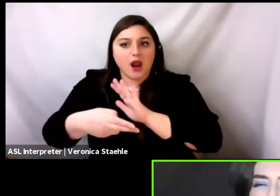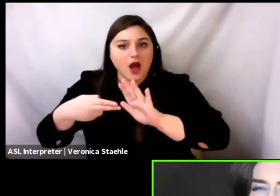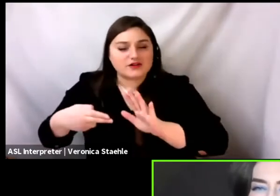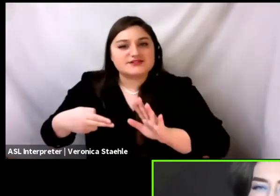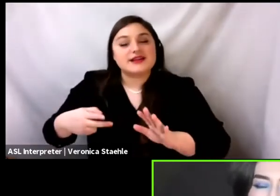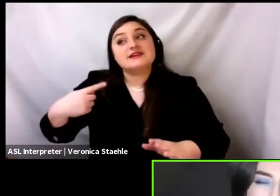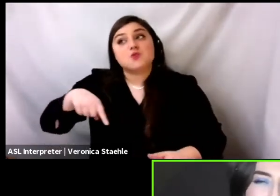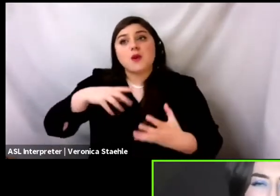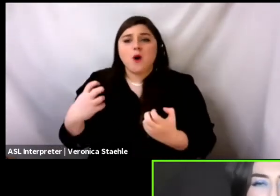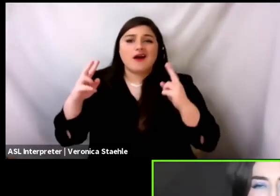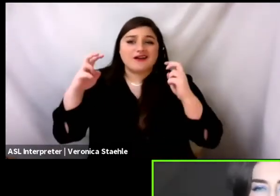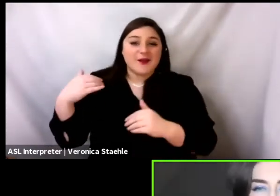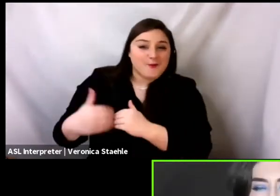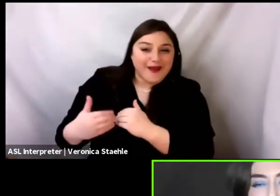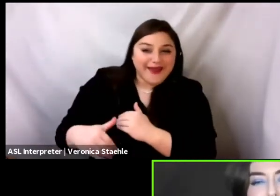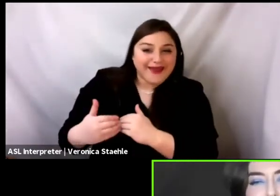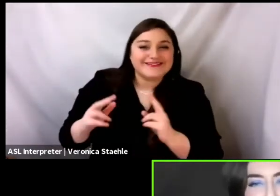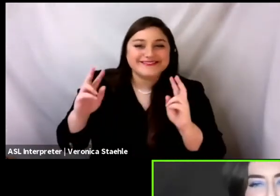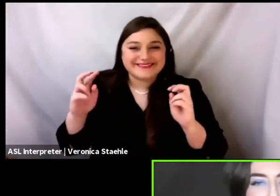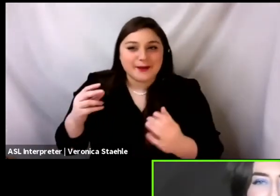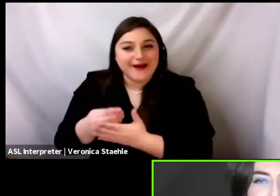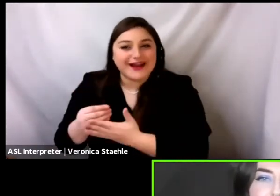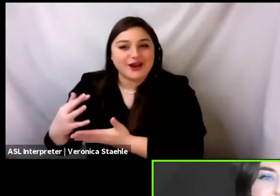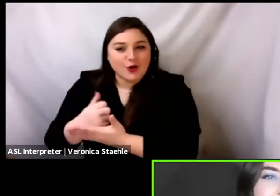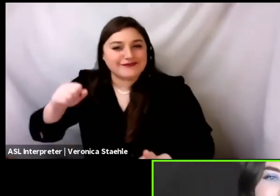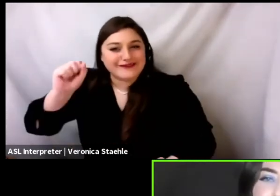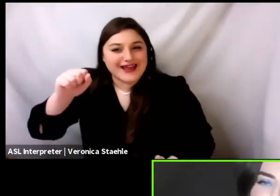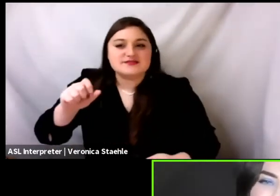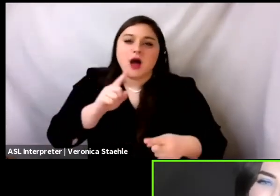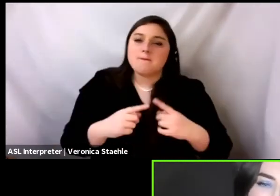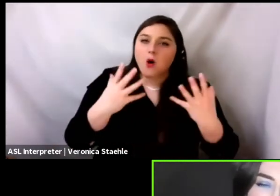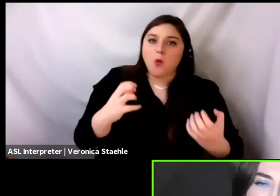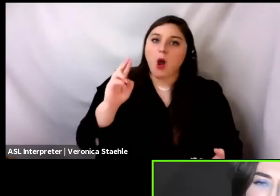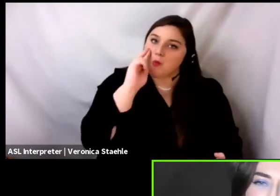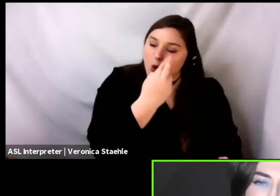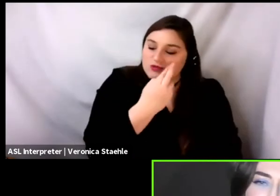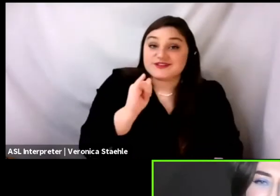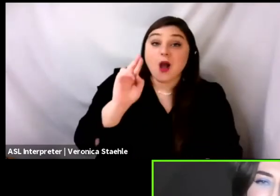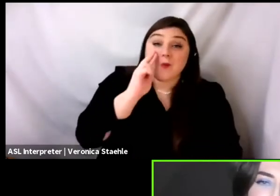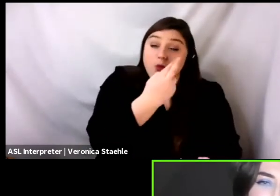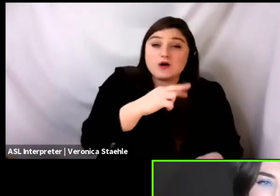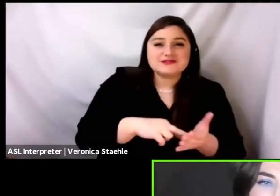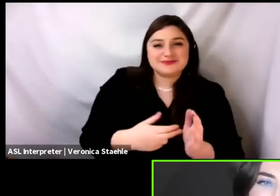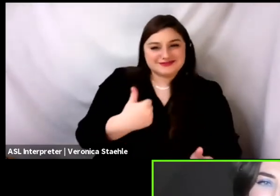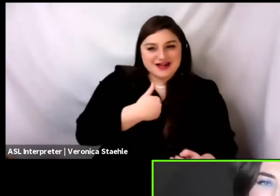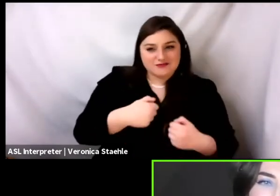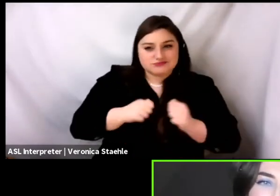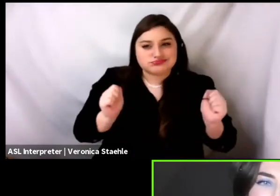also want roses. And in this case, the roses is like, freedom of self-expression and showing people that